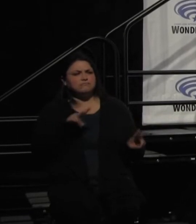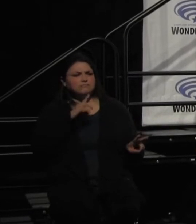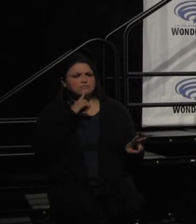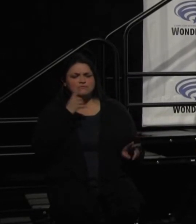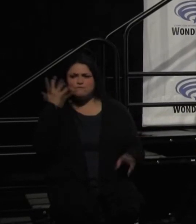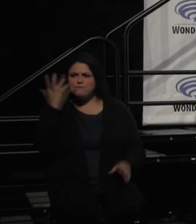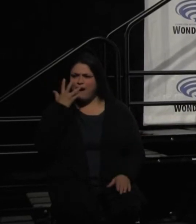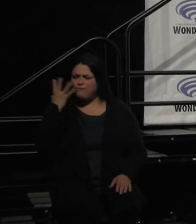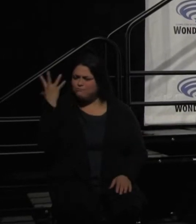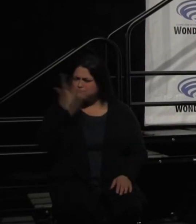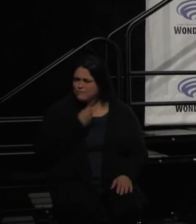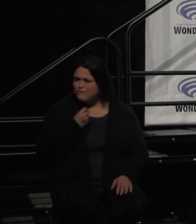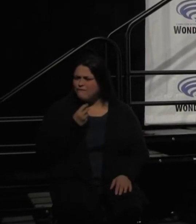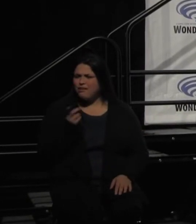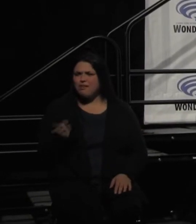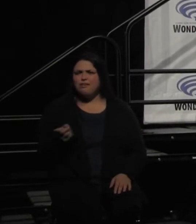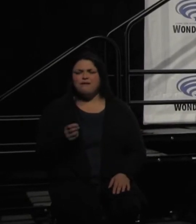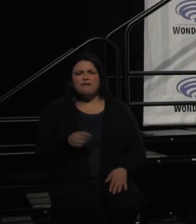she's beautiful.